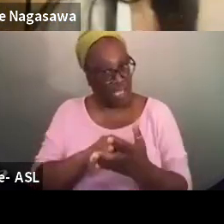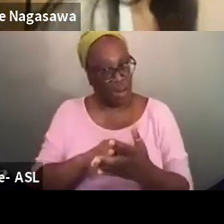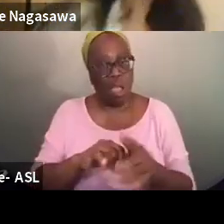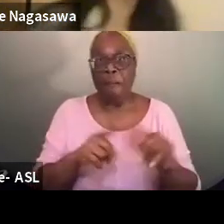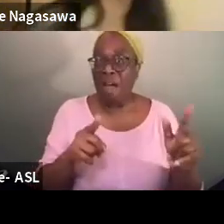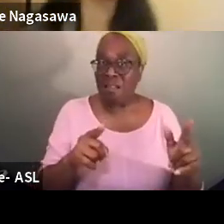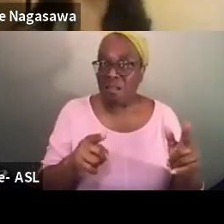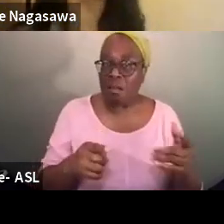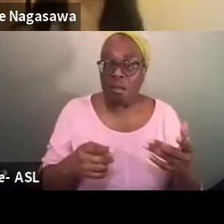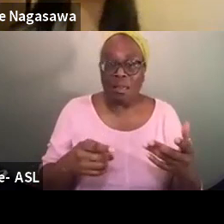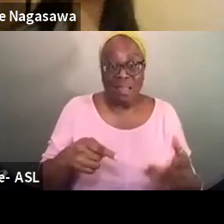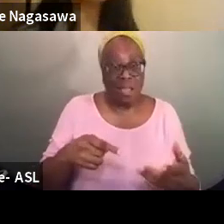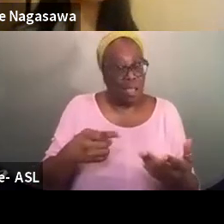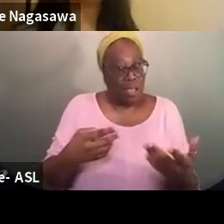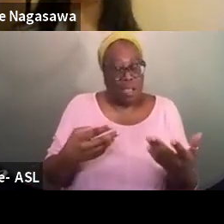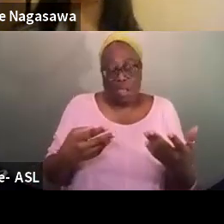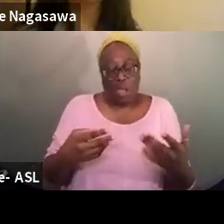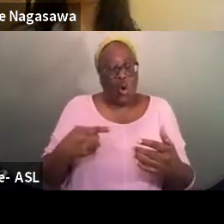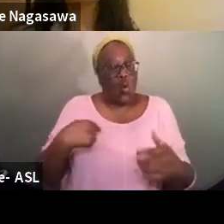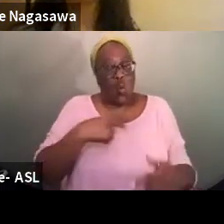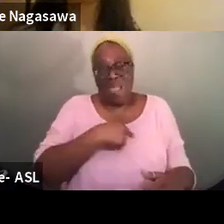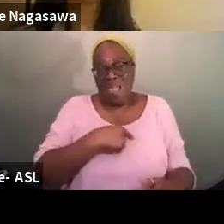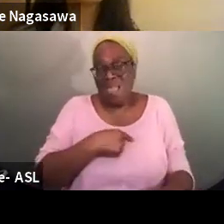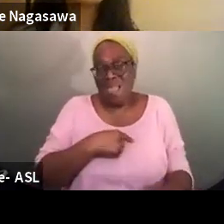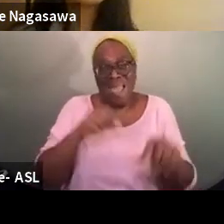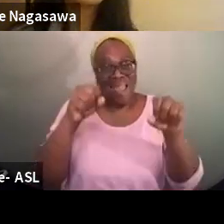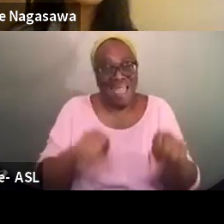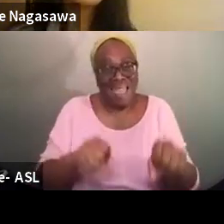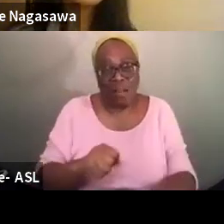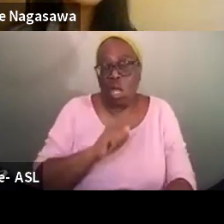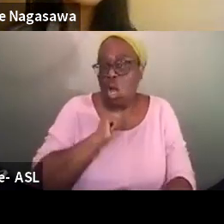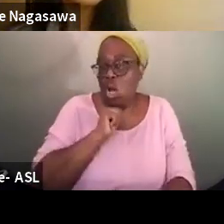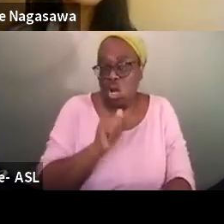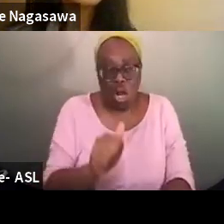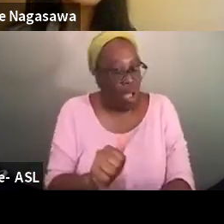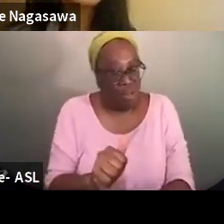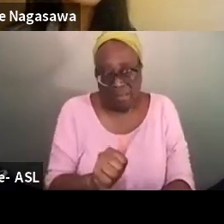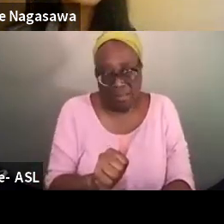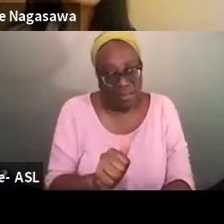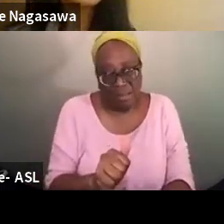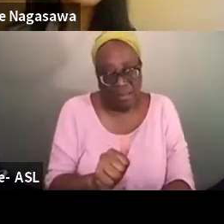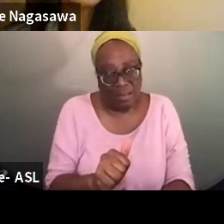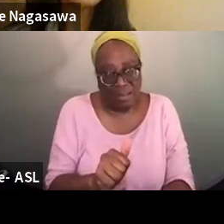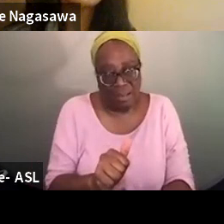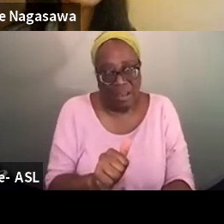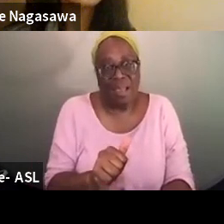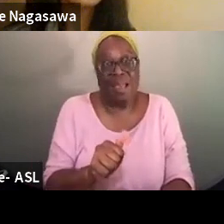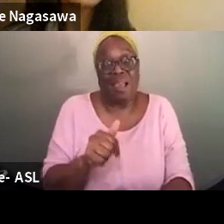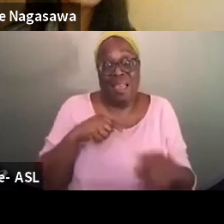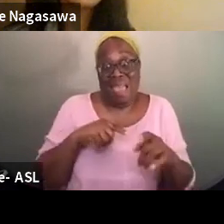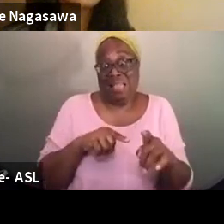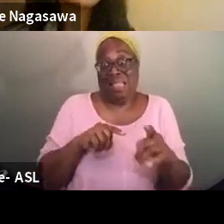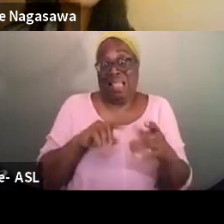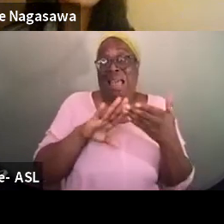unconscionable that we would sit here and believe that we as a city, and I'm going to put it on us as